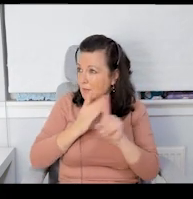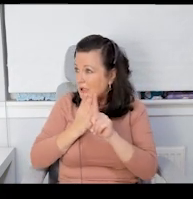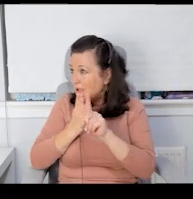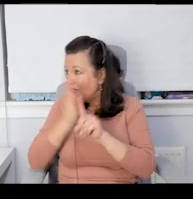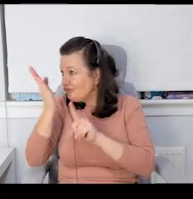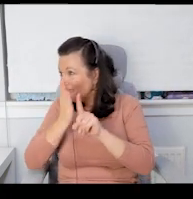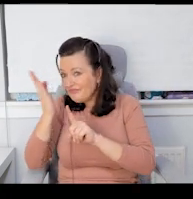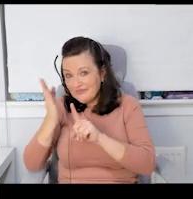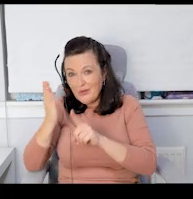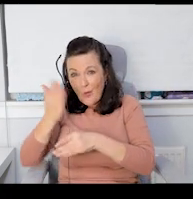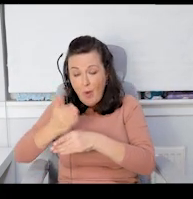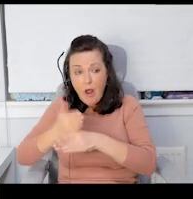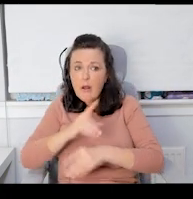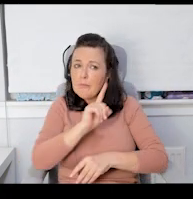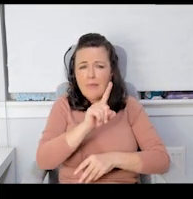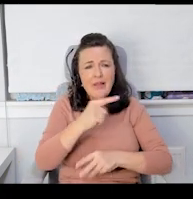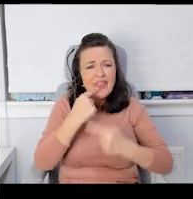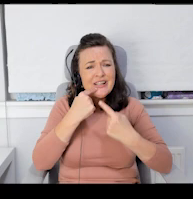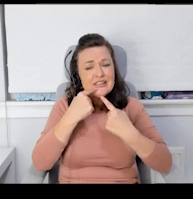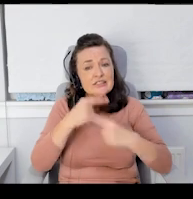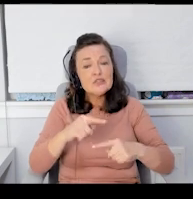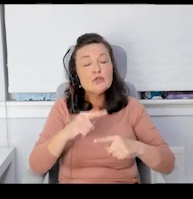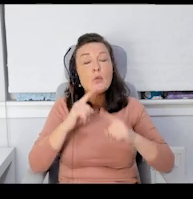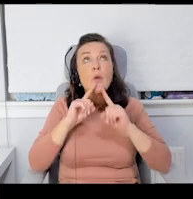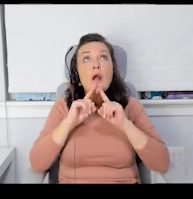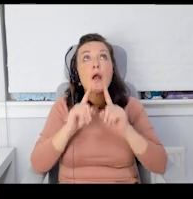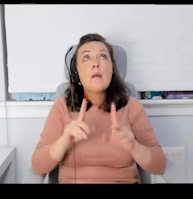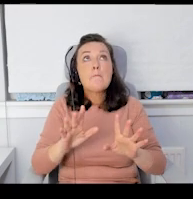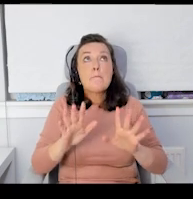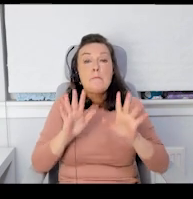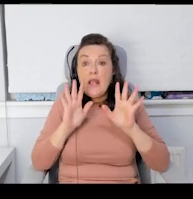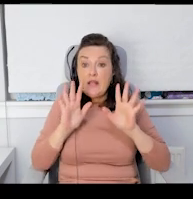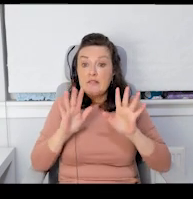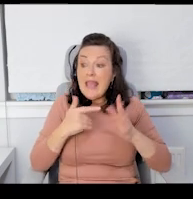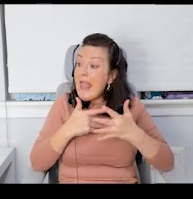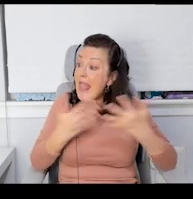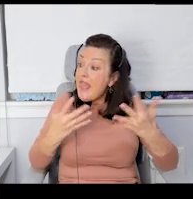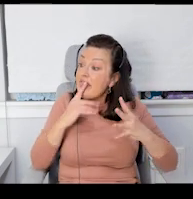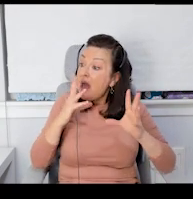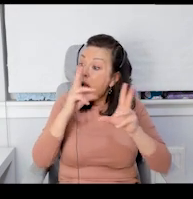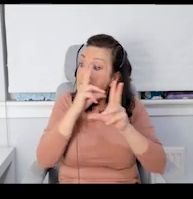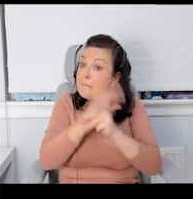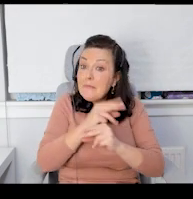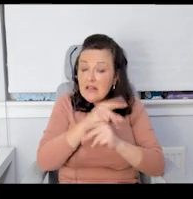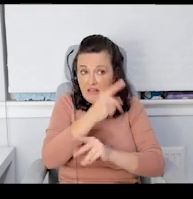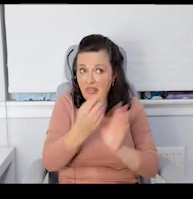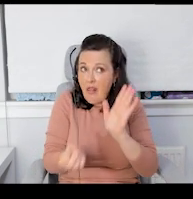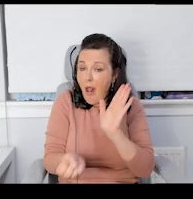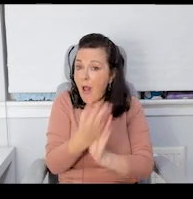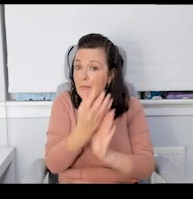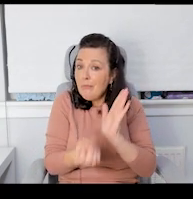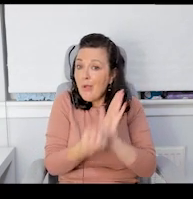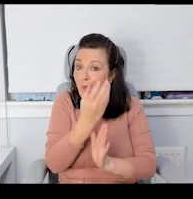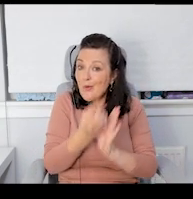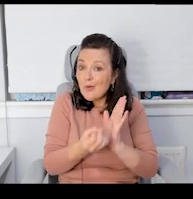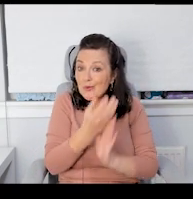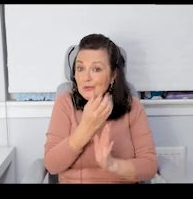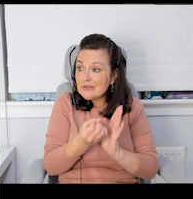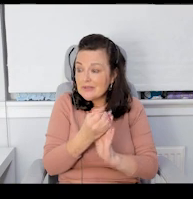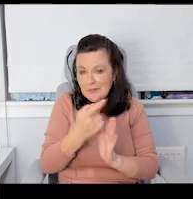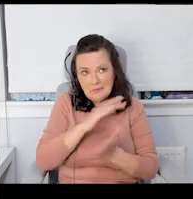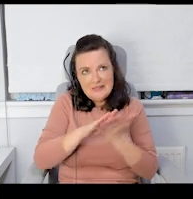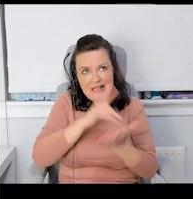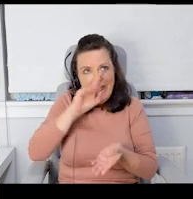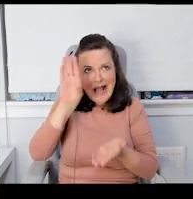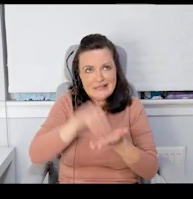actually upload some of the documents online. And the next day, I'd actually come up to them at break and lunchtime in between their classes and just, you know, gather any